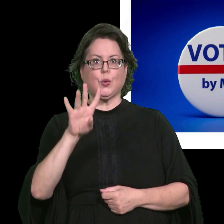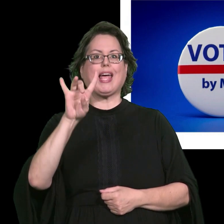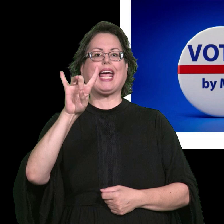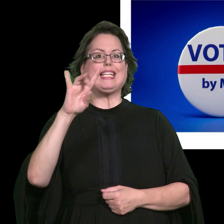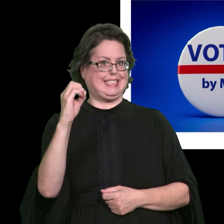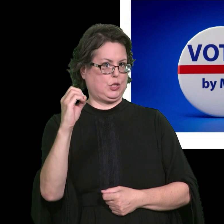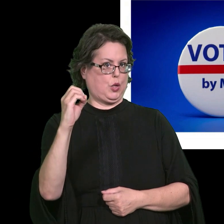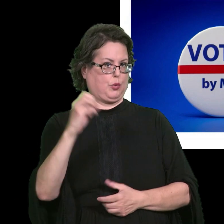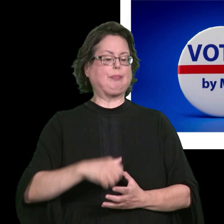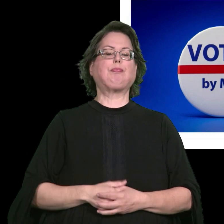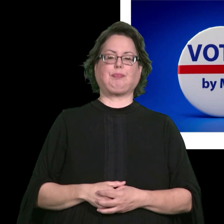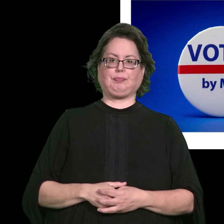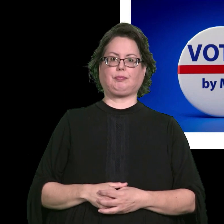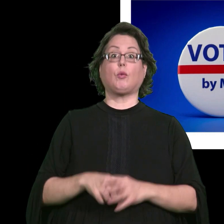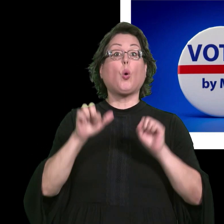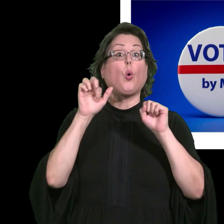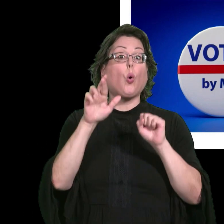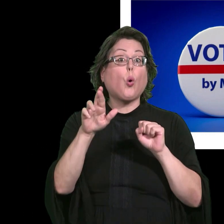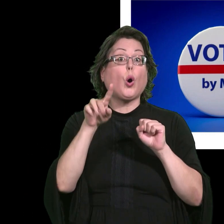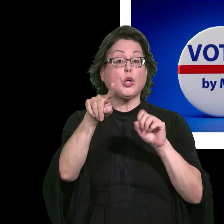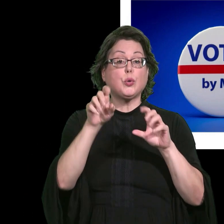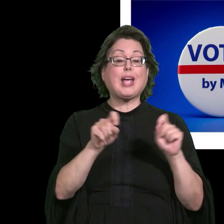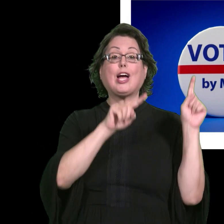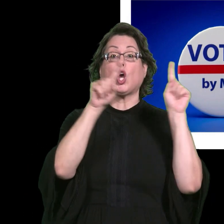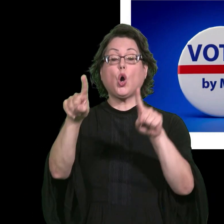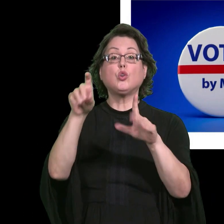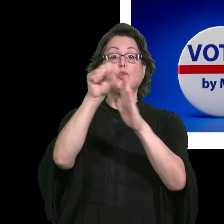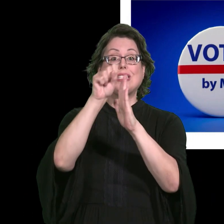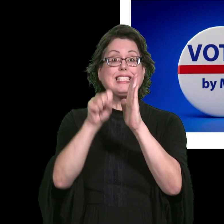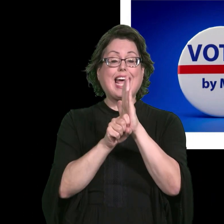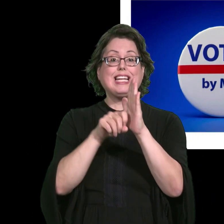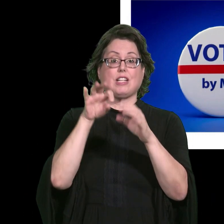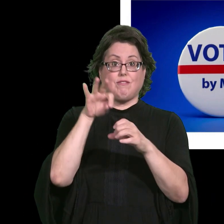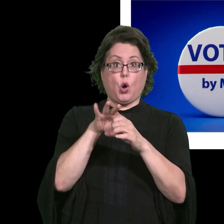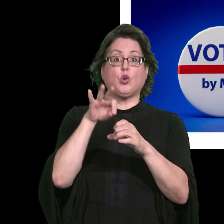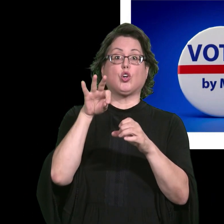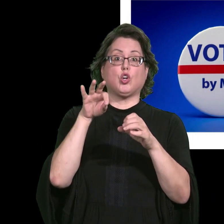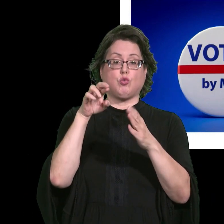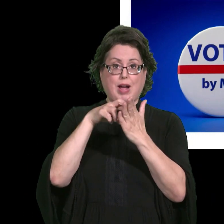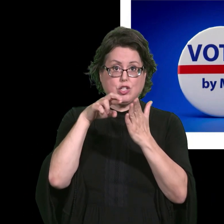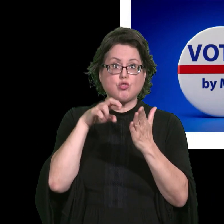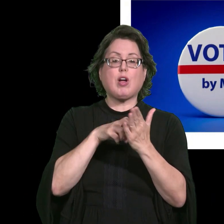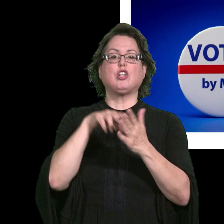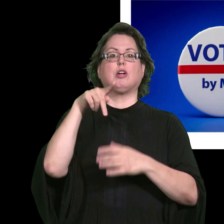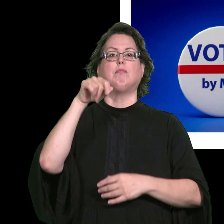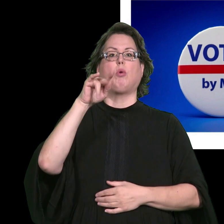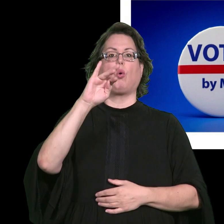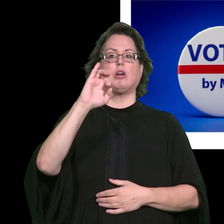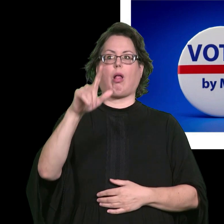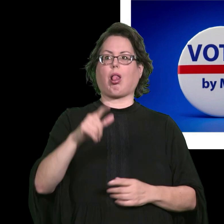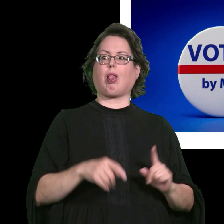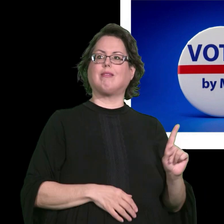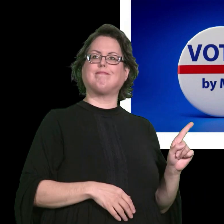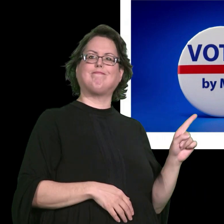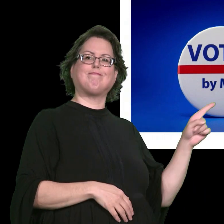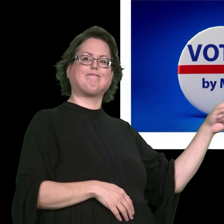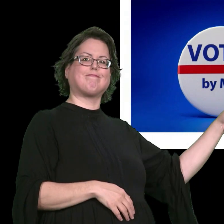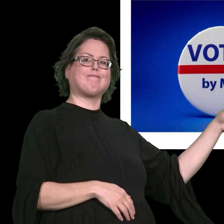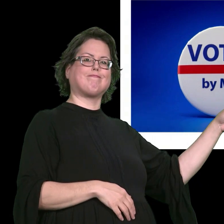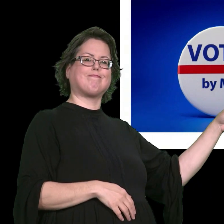1-717-787-5280 or at your state's voter registration portal, which you can reach through vote.org.